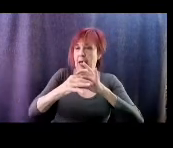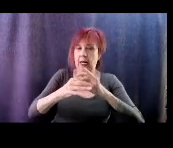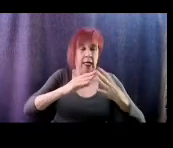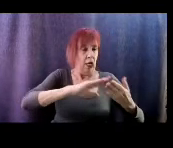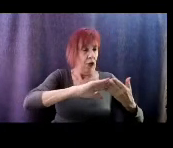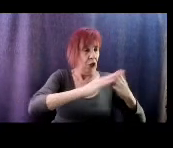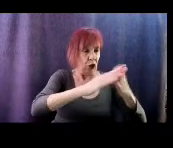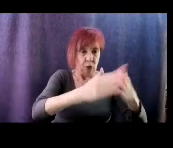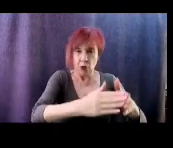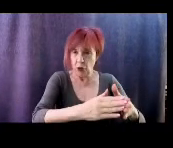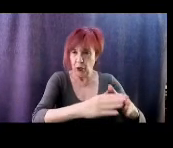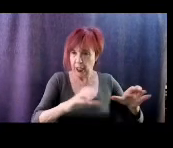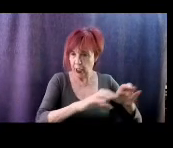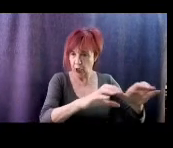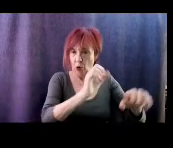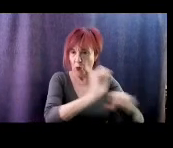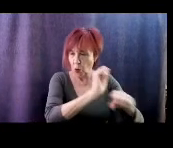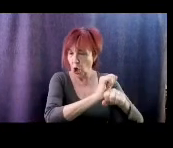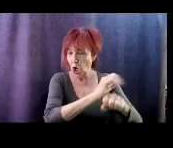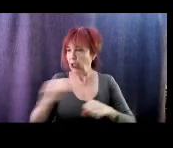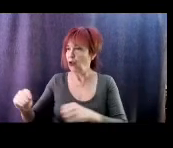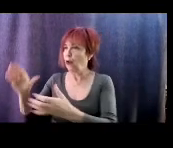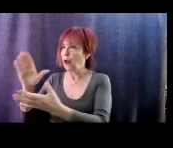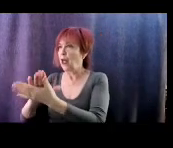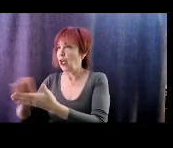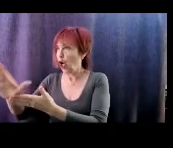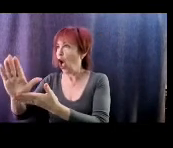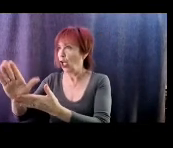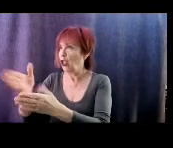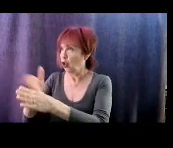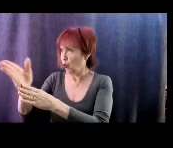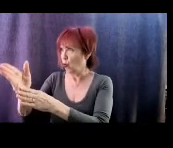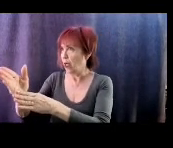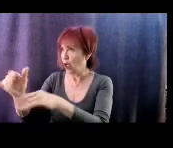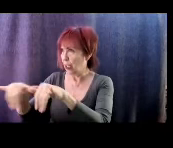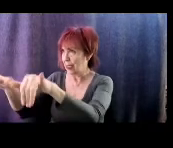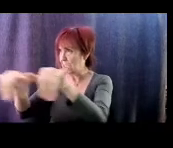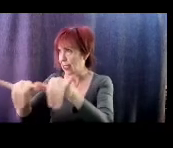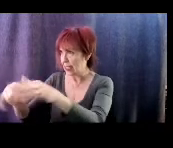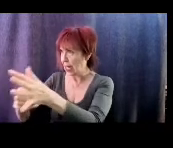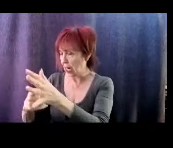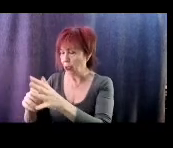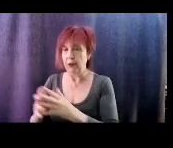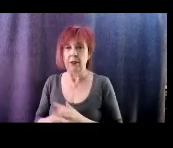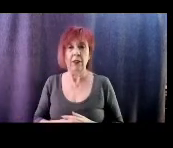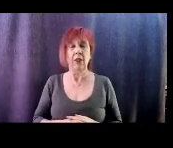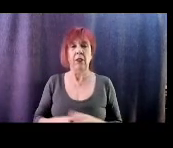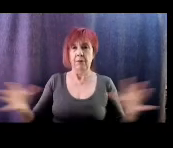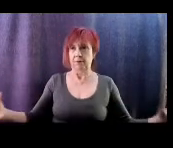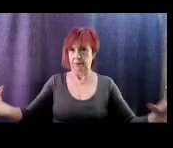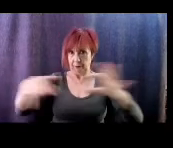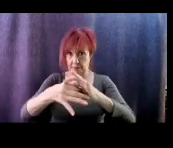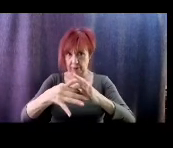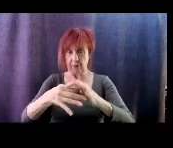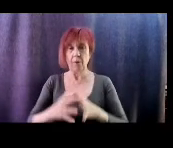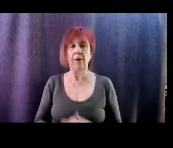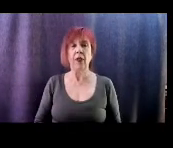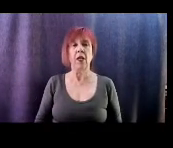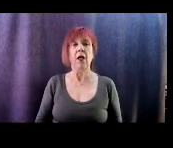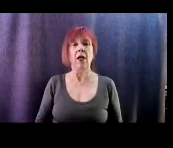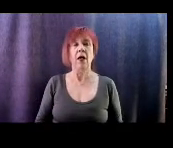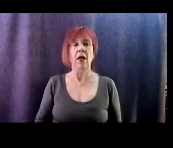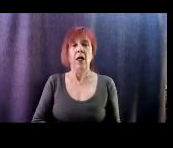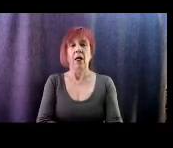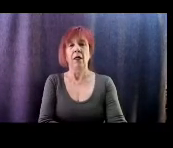and career readiness standards. So we'll just go through these in the next 3 or 4. Just wanted